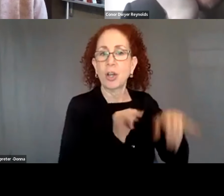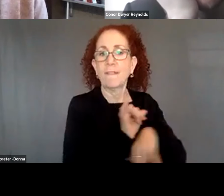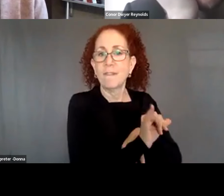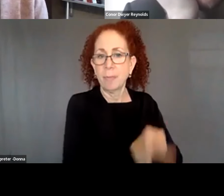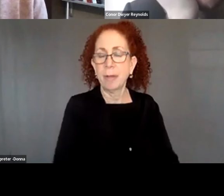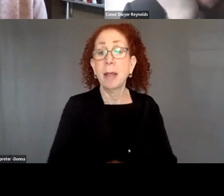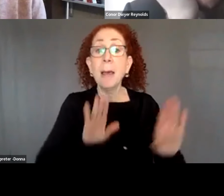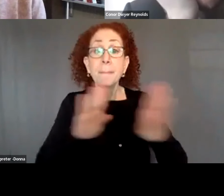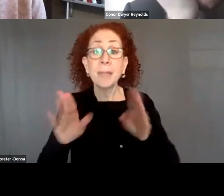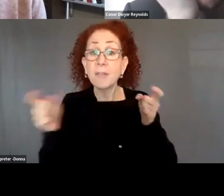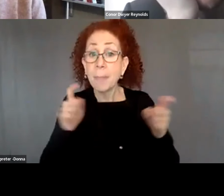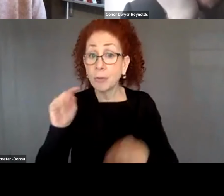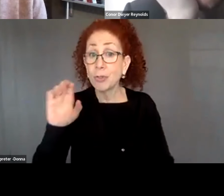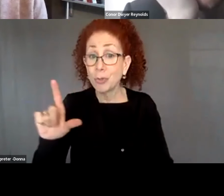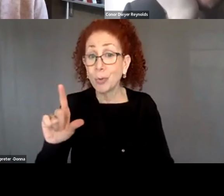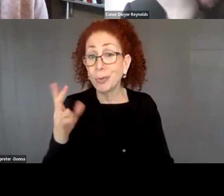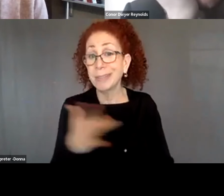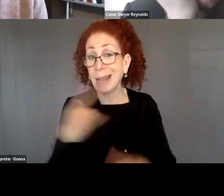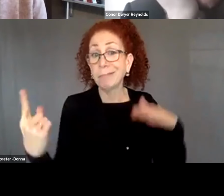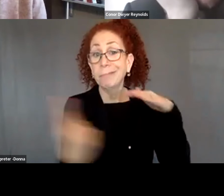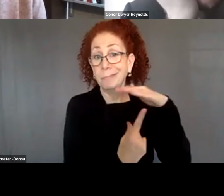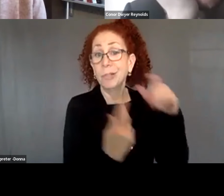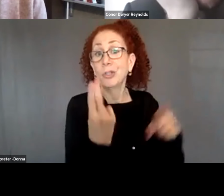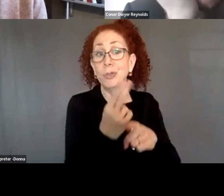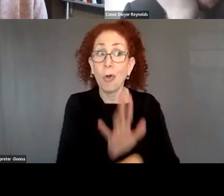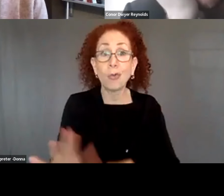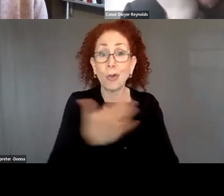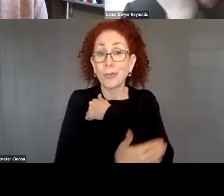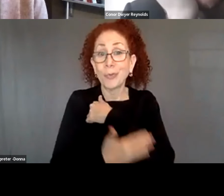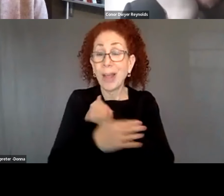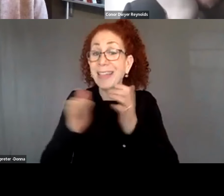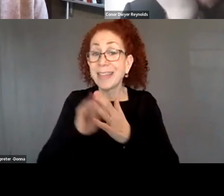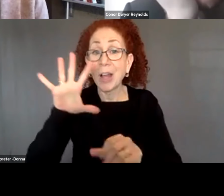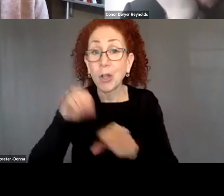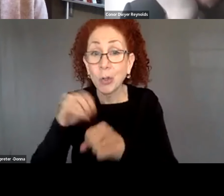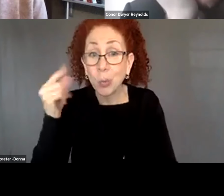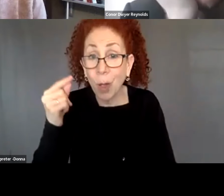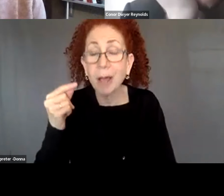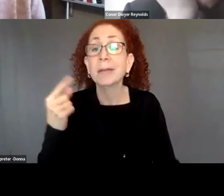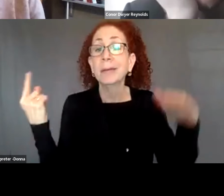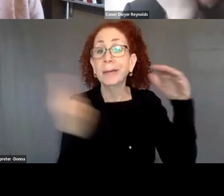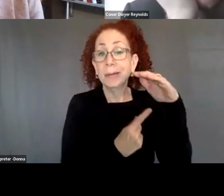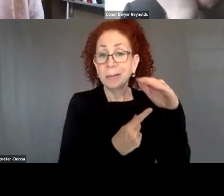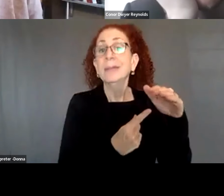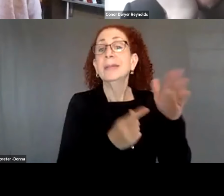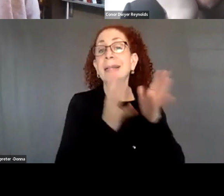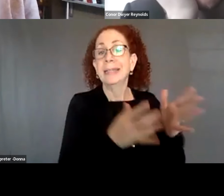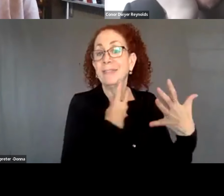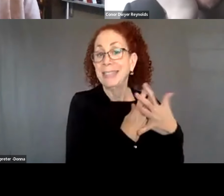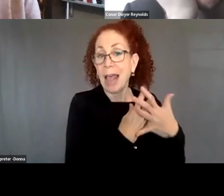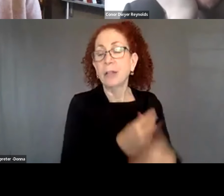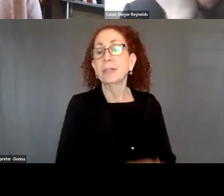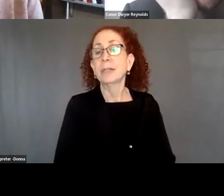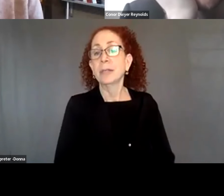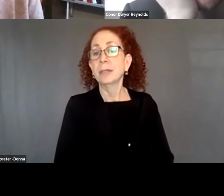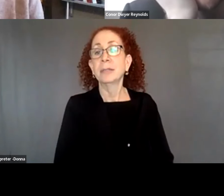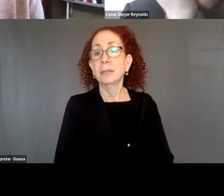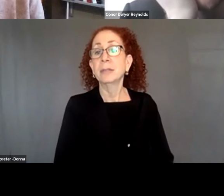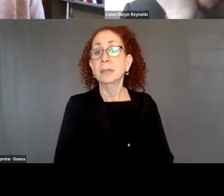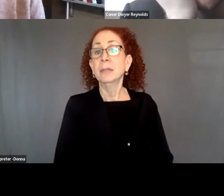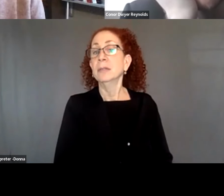behavioral management tool used across the country, which includes isolation in cells and conditions amounting to